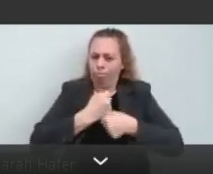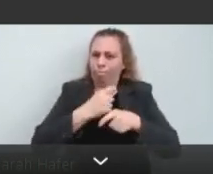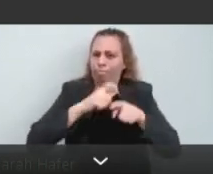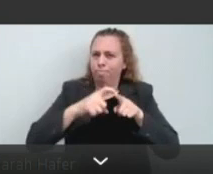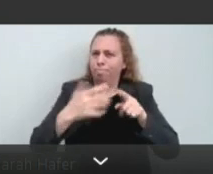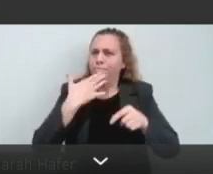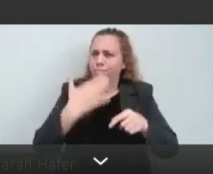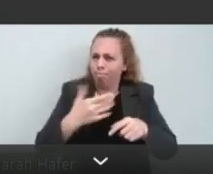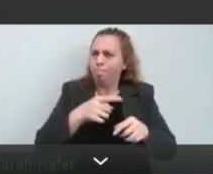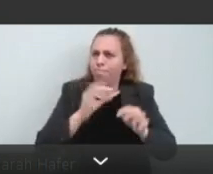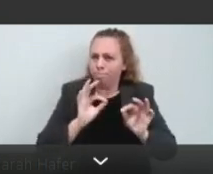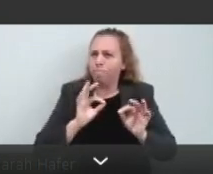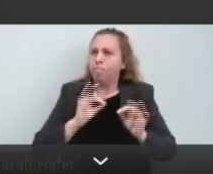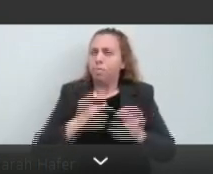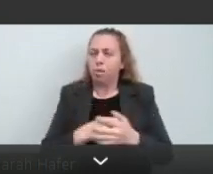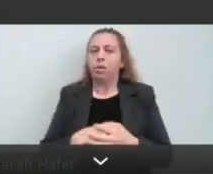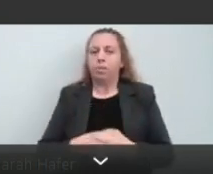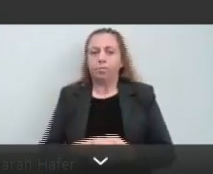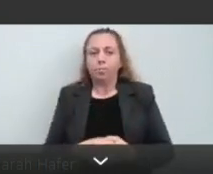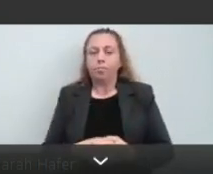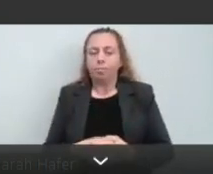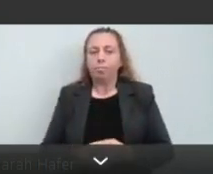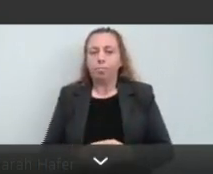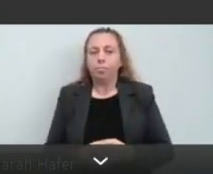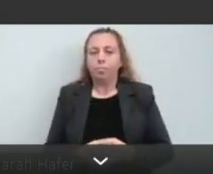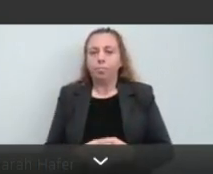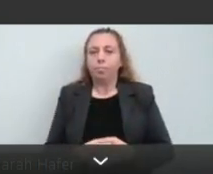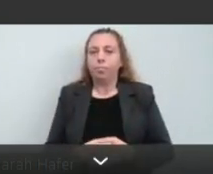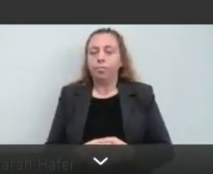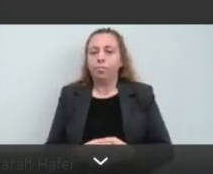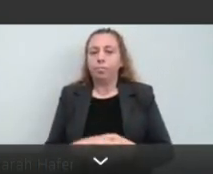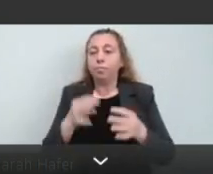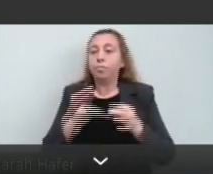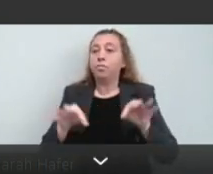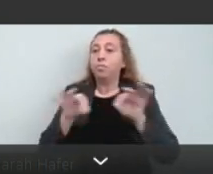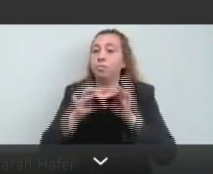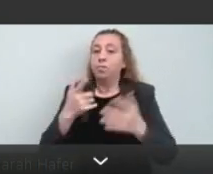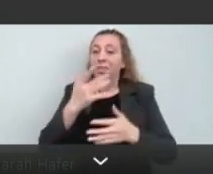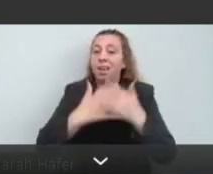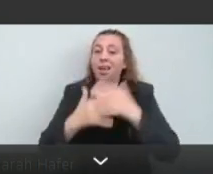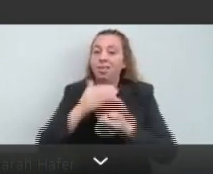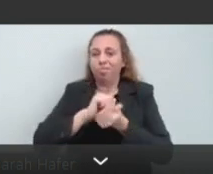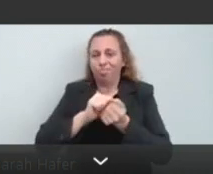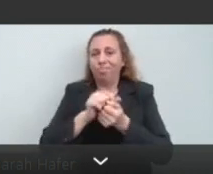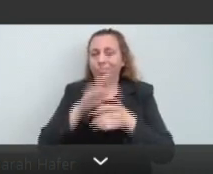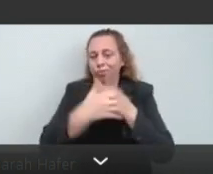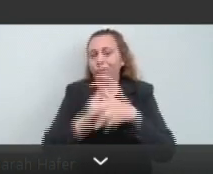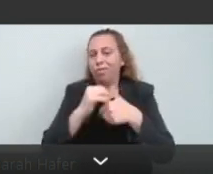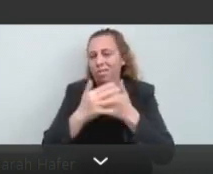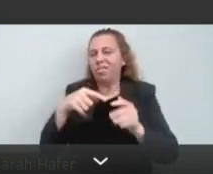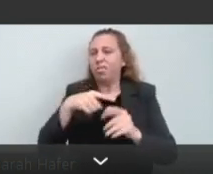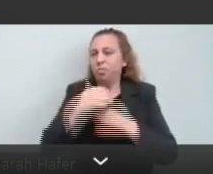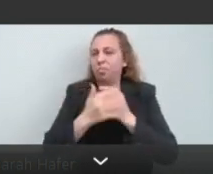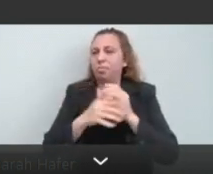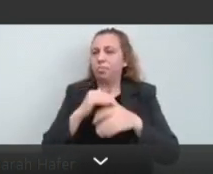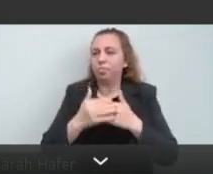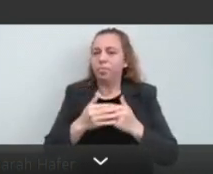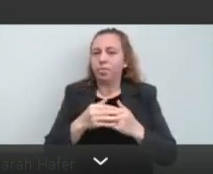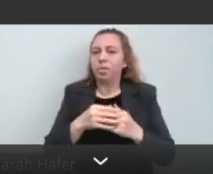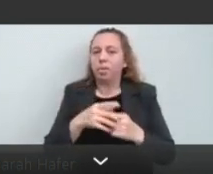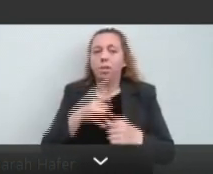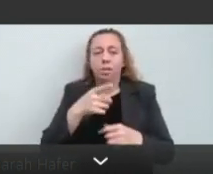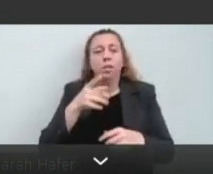protection. And then always remember hand hygiene. So I'm afraid everyone may be tired of hearing this advice, but these are the